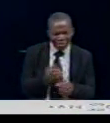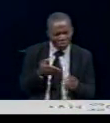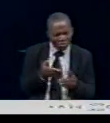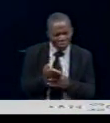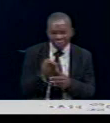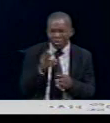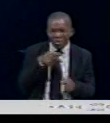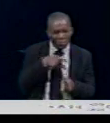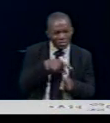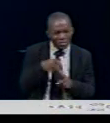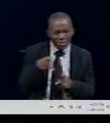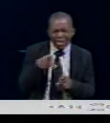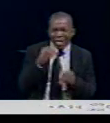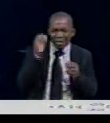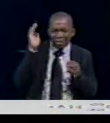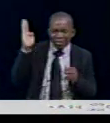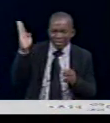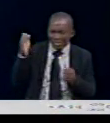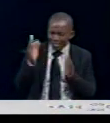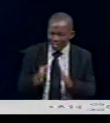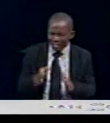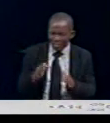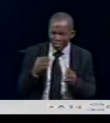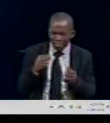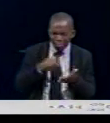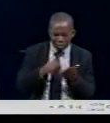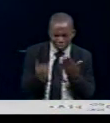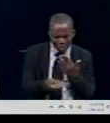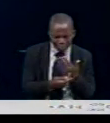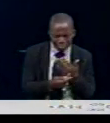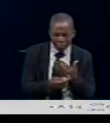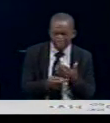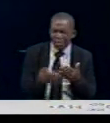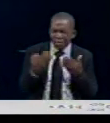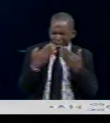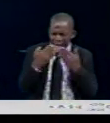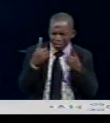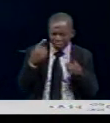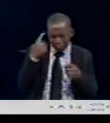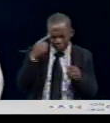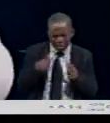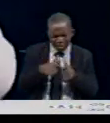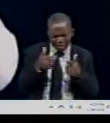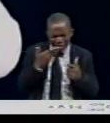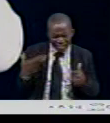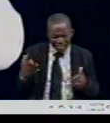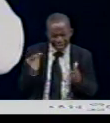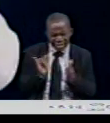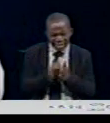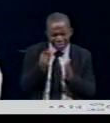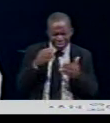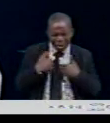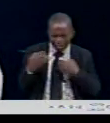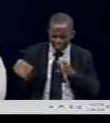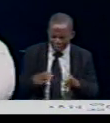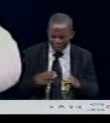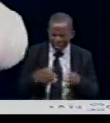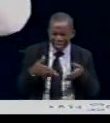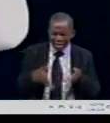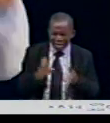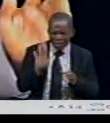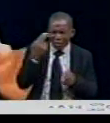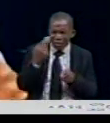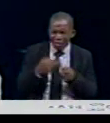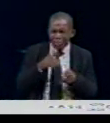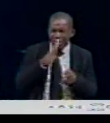ministers and the professional conferences. Thank you for the testimonies of great things you have done. Your name be exalted forever